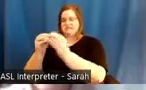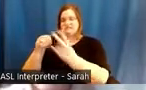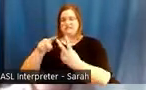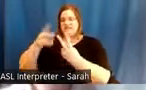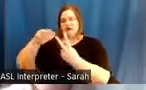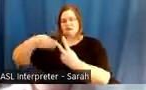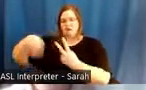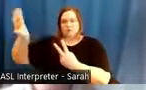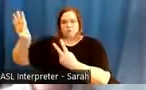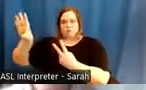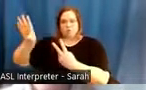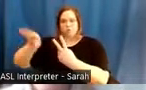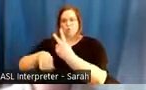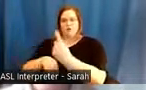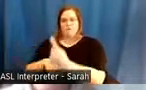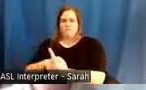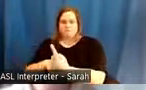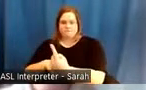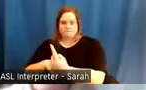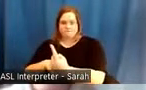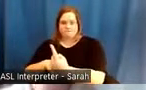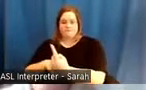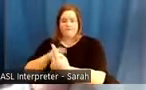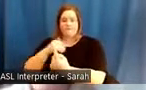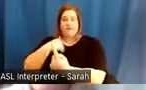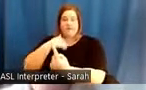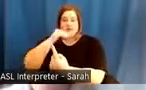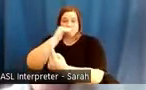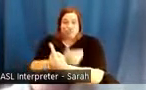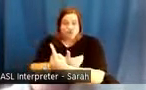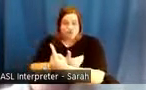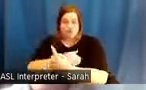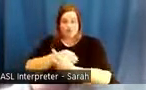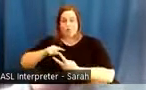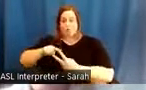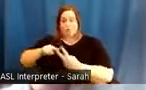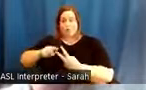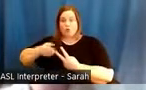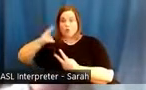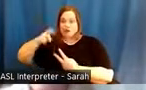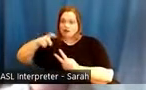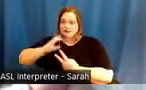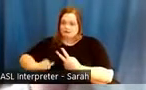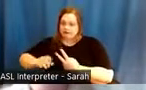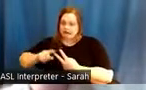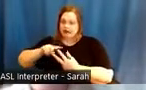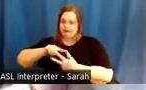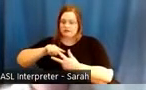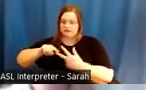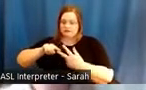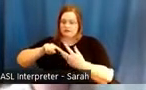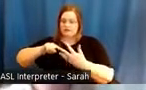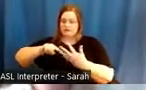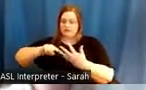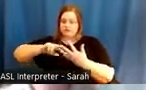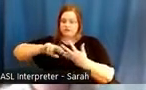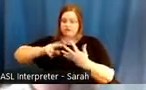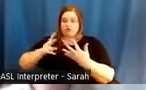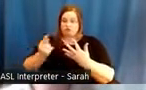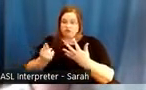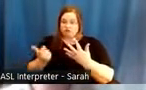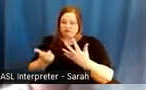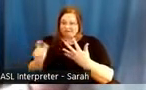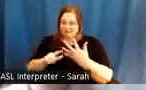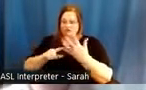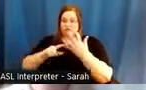out, leaving the SLP with her daughter, two high needs clients, two big dogs, and a rabbit. The house